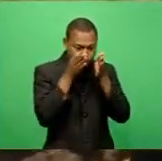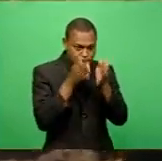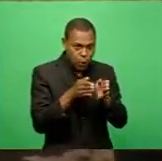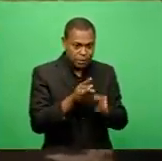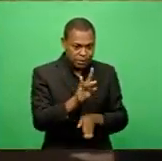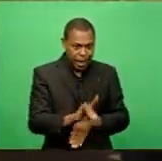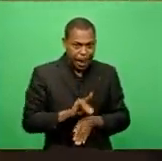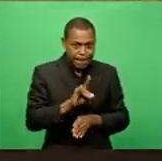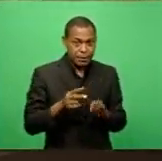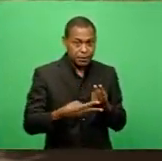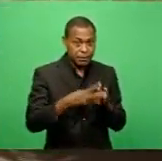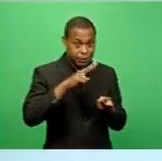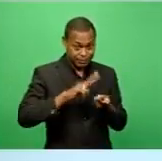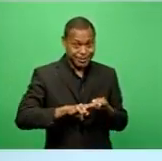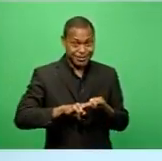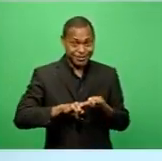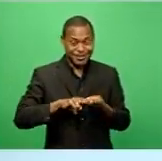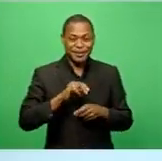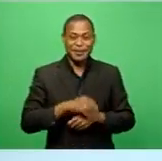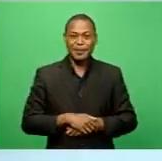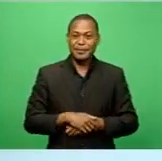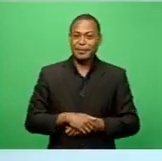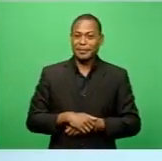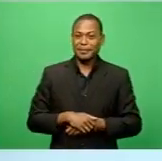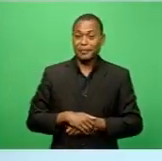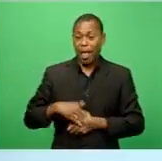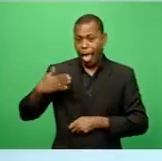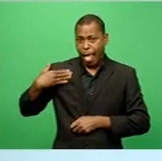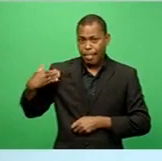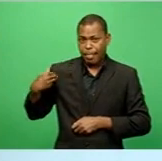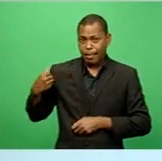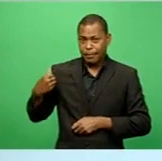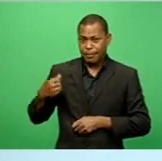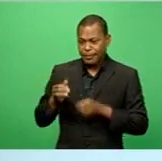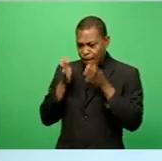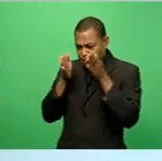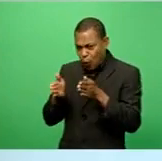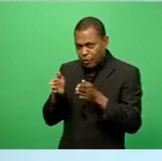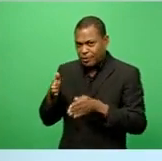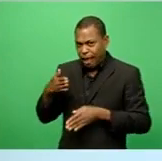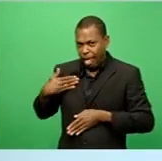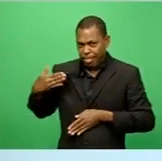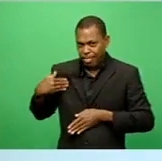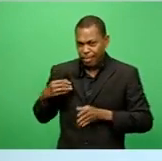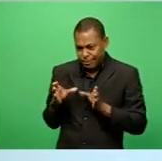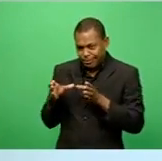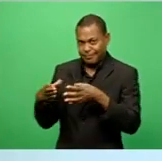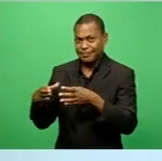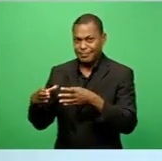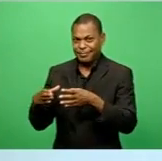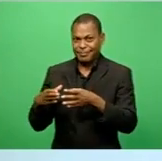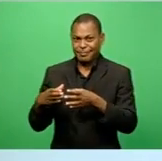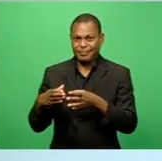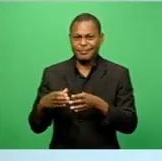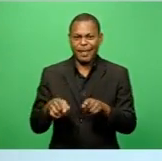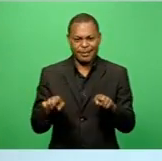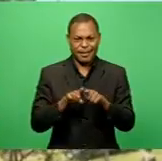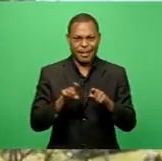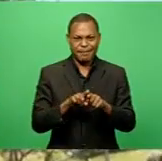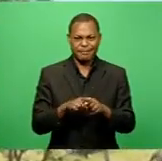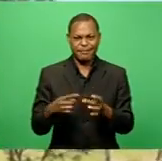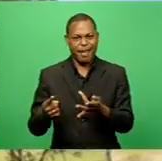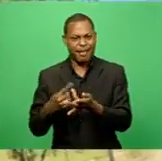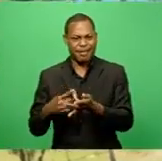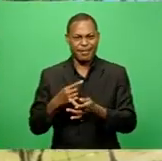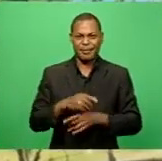livestock and crops damages and vegetables. Health, they focus on health and other respective ministries.